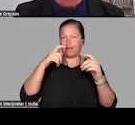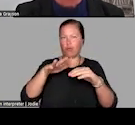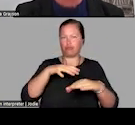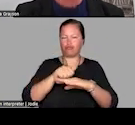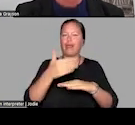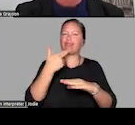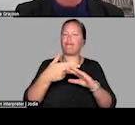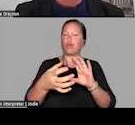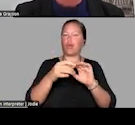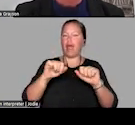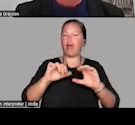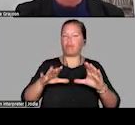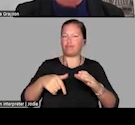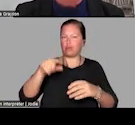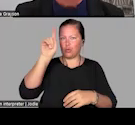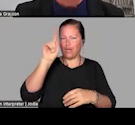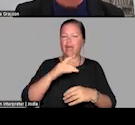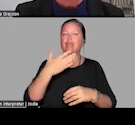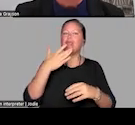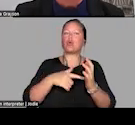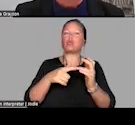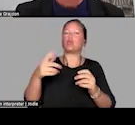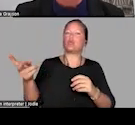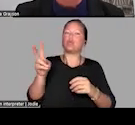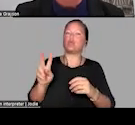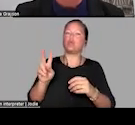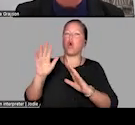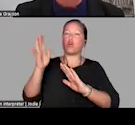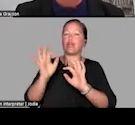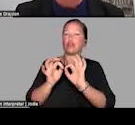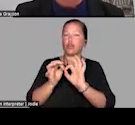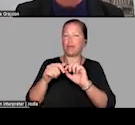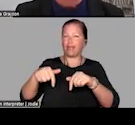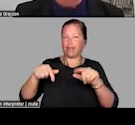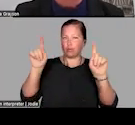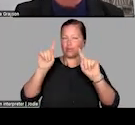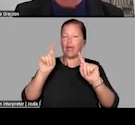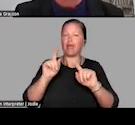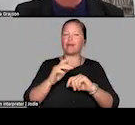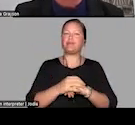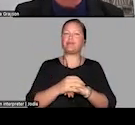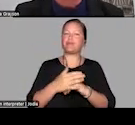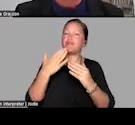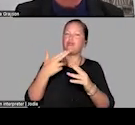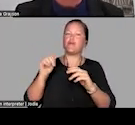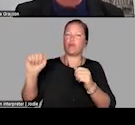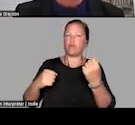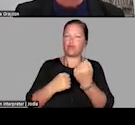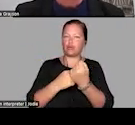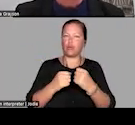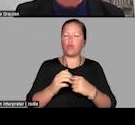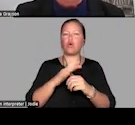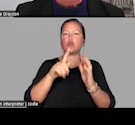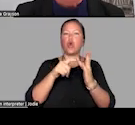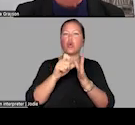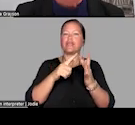session today. Thank you very much to our Auslan colleagues who are also here today for this. Thank you for their support,